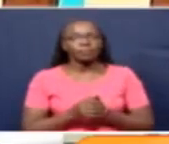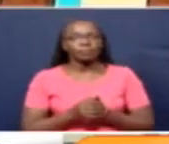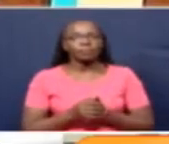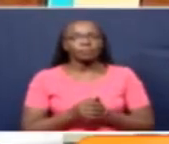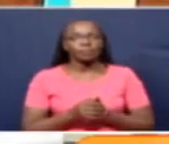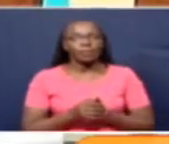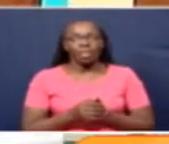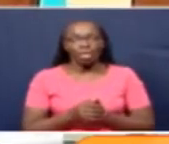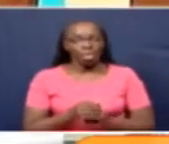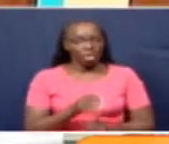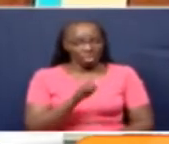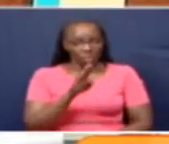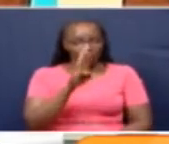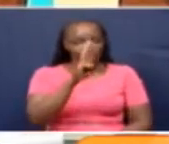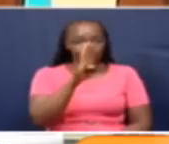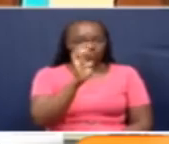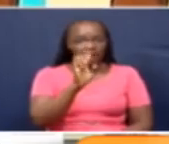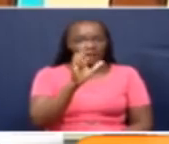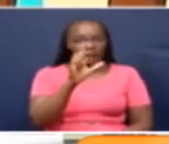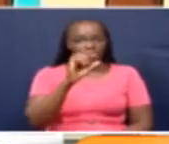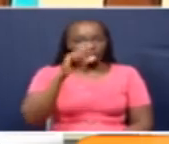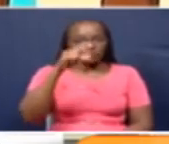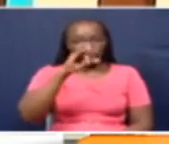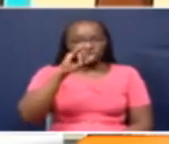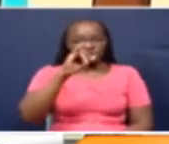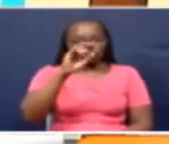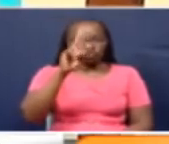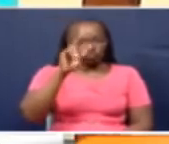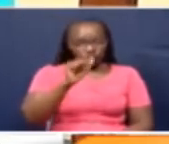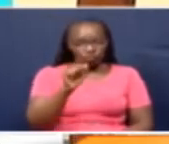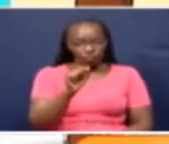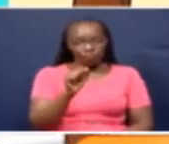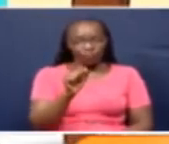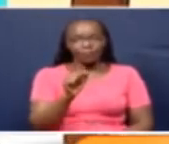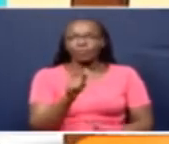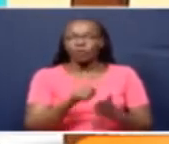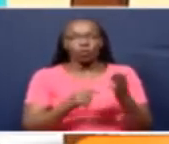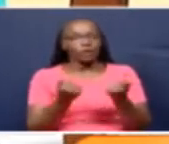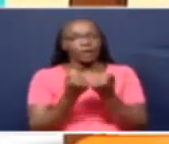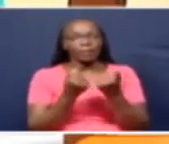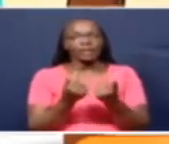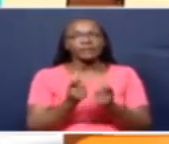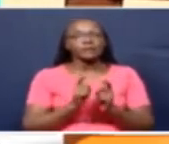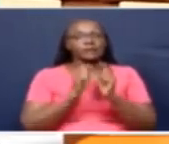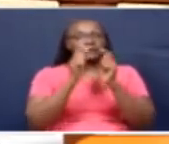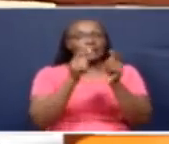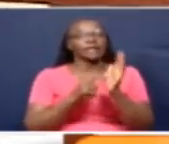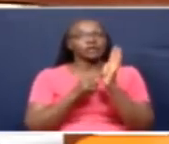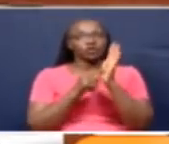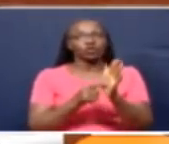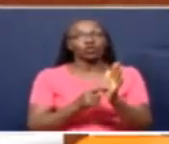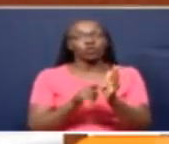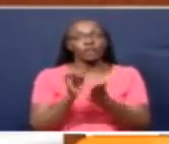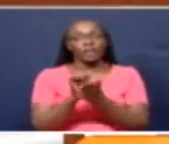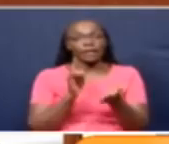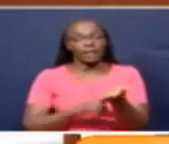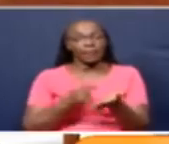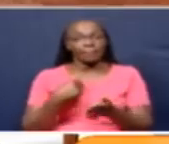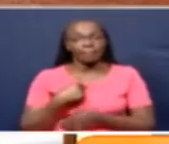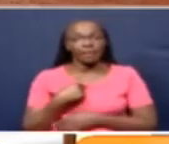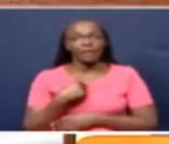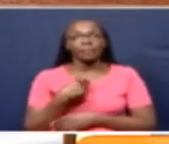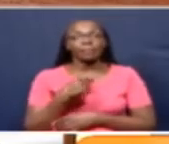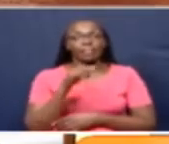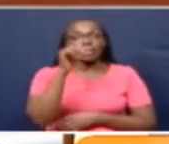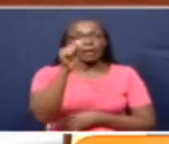heart. How? I mean, no. There's a talent show before. I know. A talent show was in Manchester. Yes. I was with Mazrui, Ali Mazrui at the time. Are you